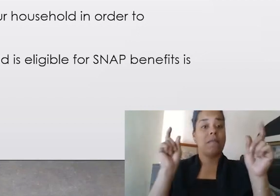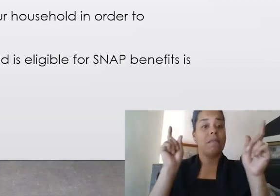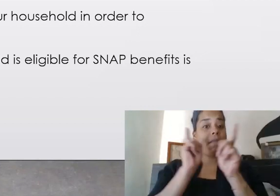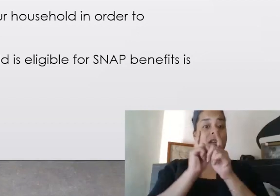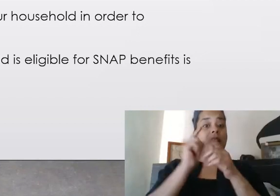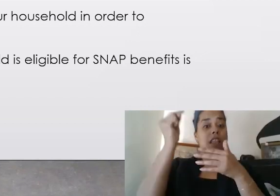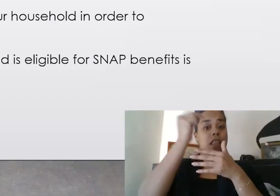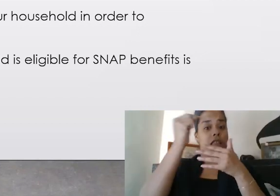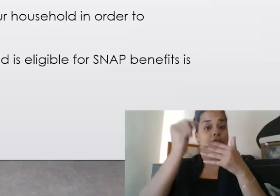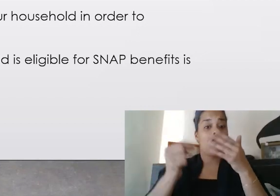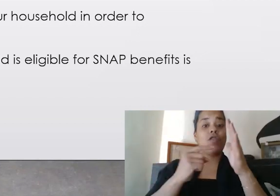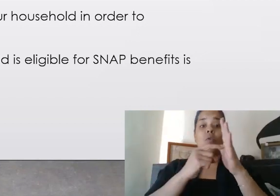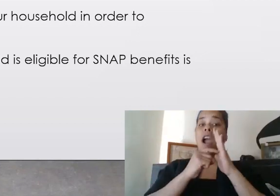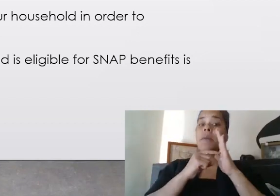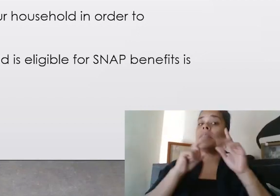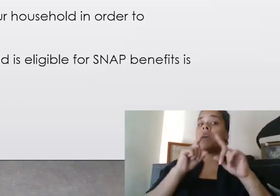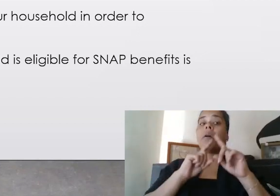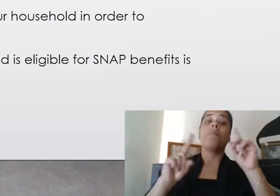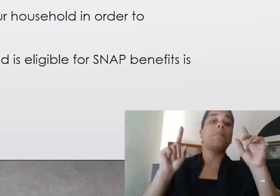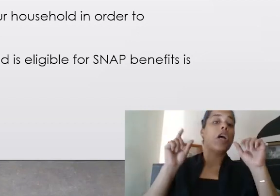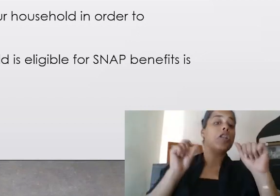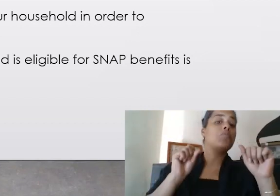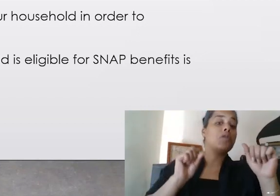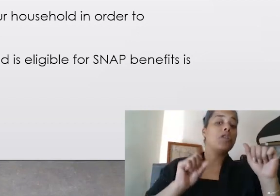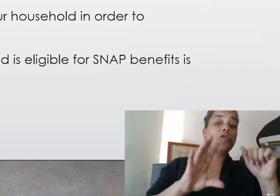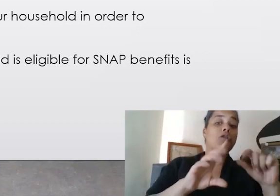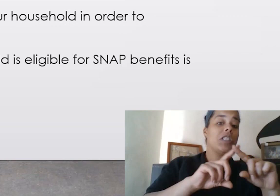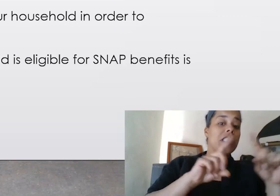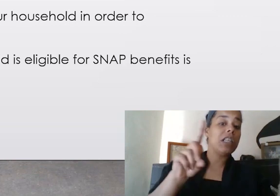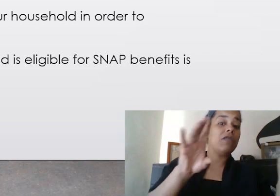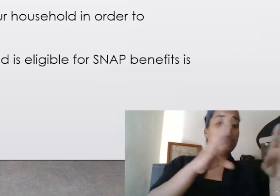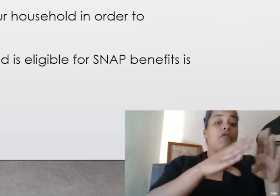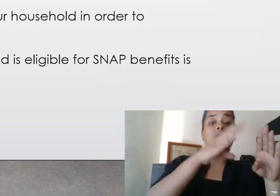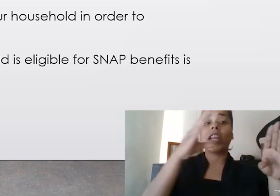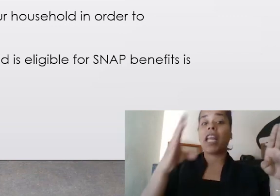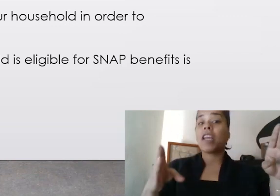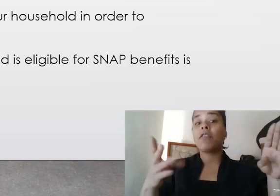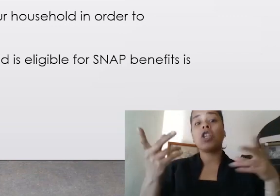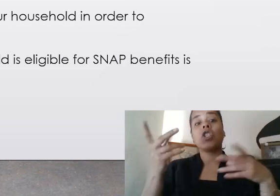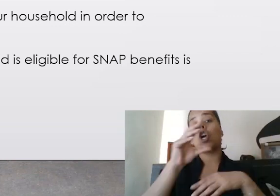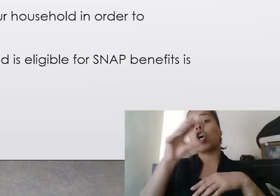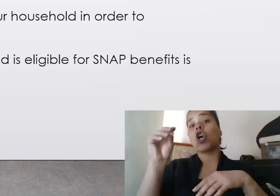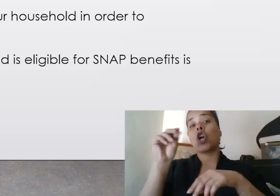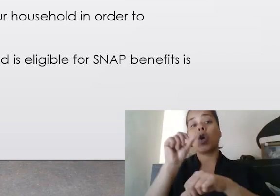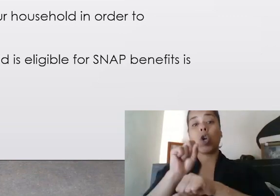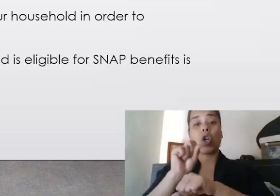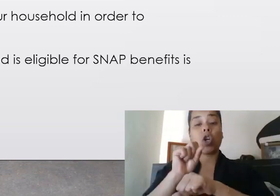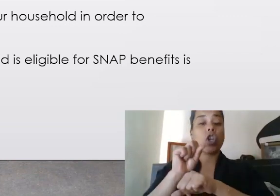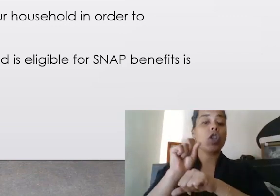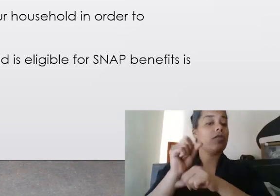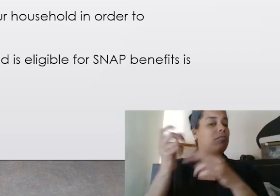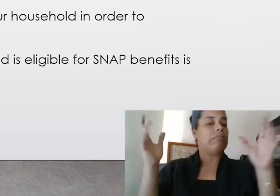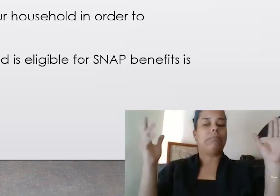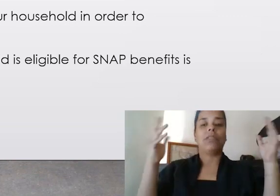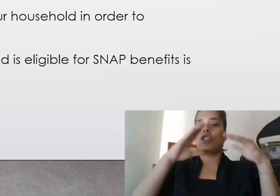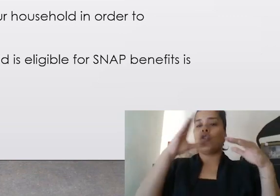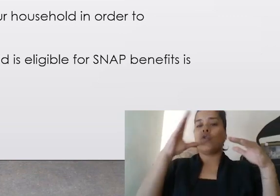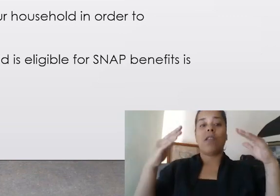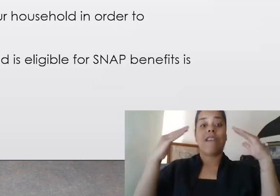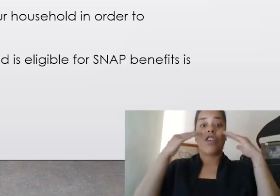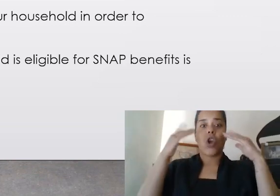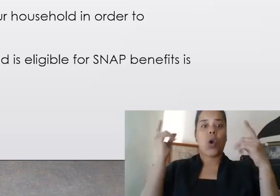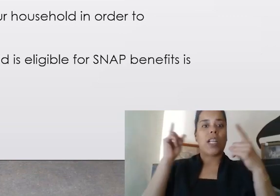different from your neighbors. It may be different from your coworker. It just may be overall different. So you never know until you